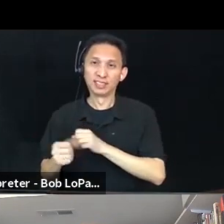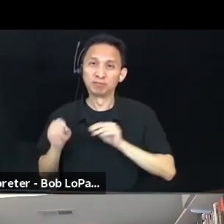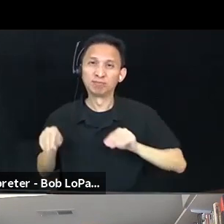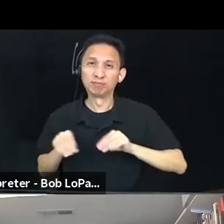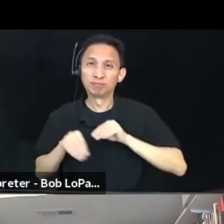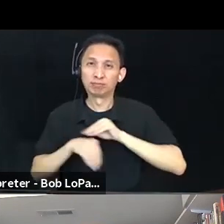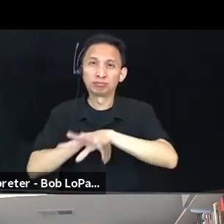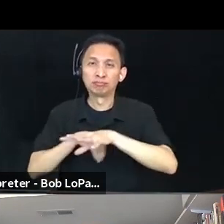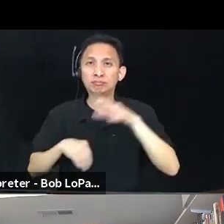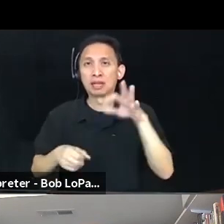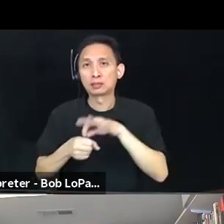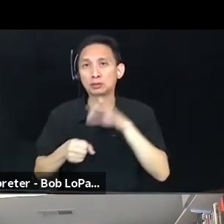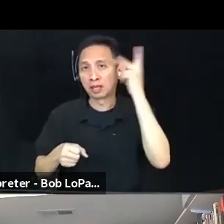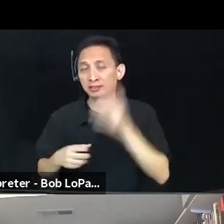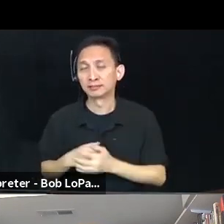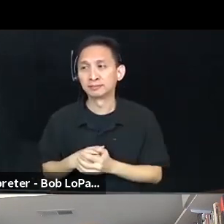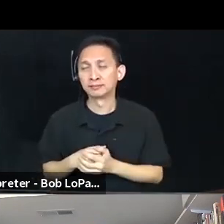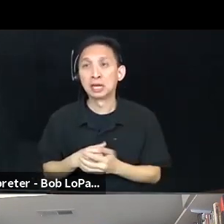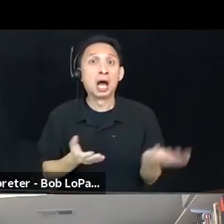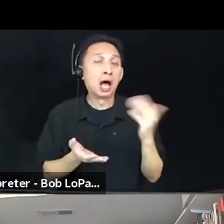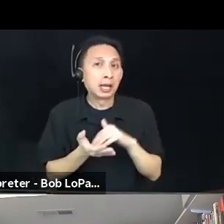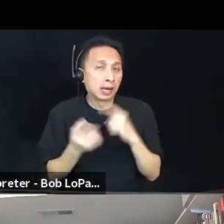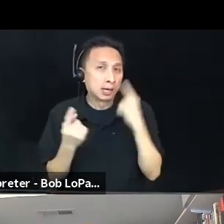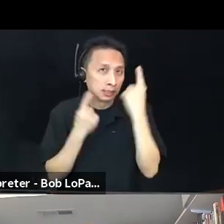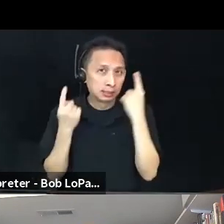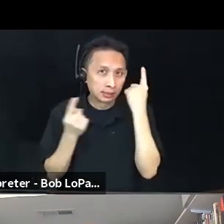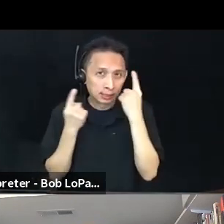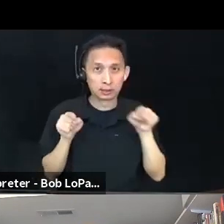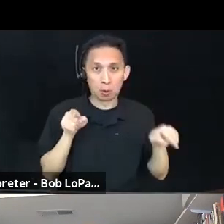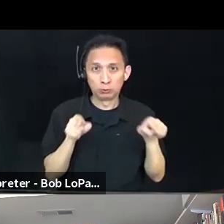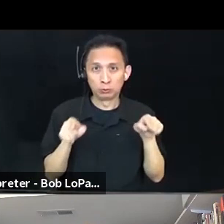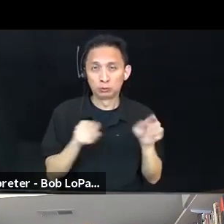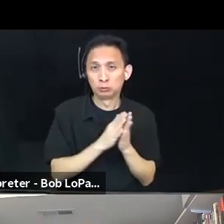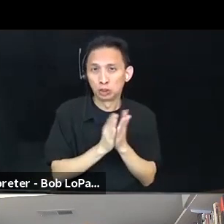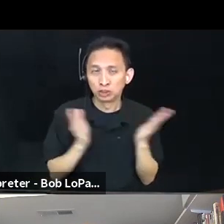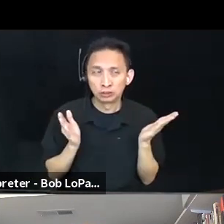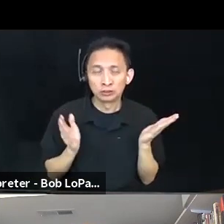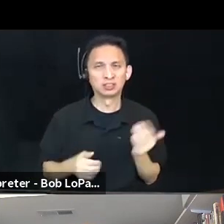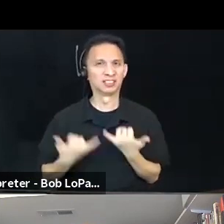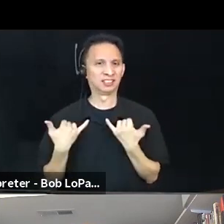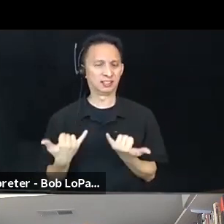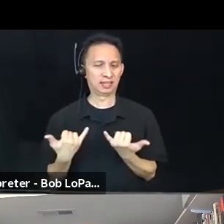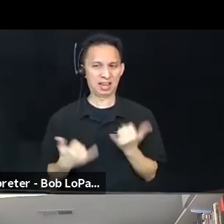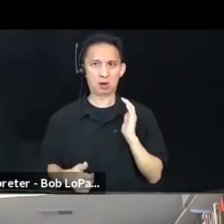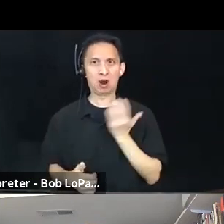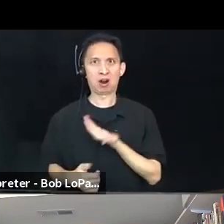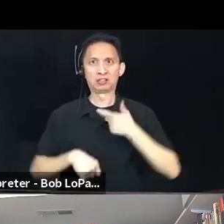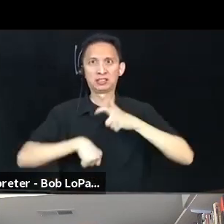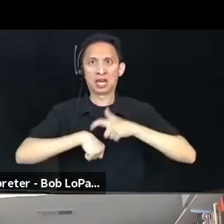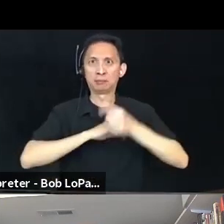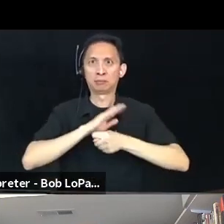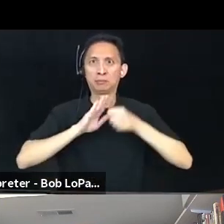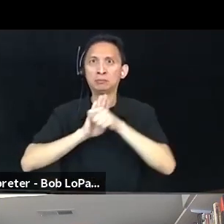think one question we might just ask, again, thinking with these books and thinking about our own moment, is